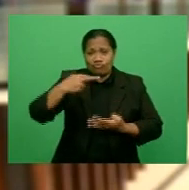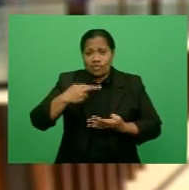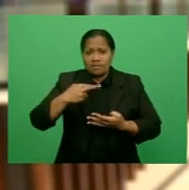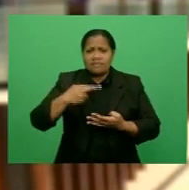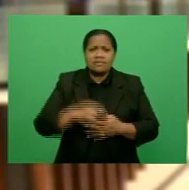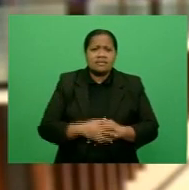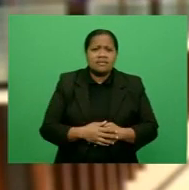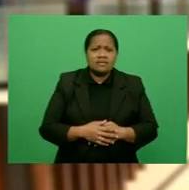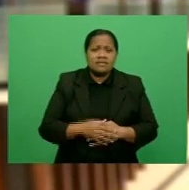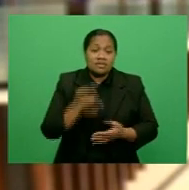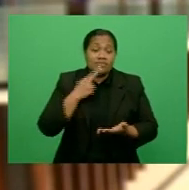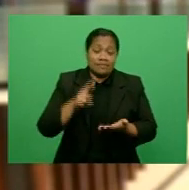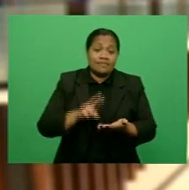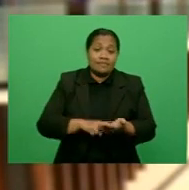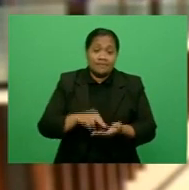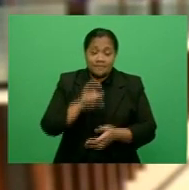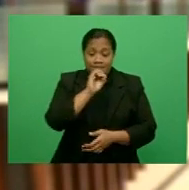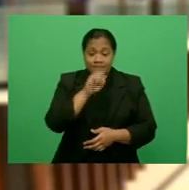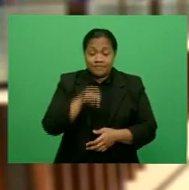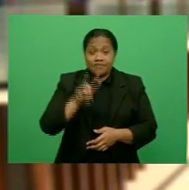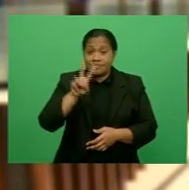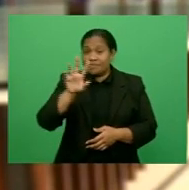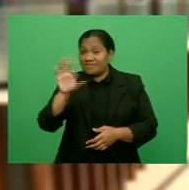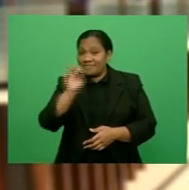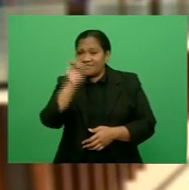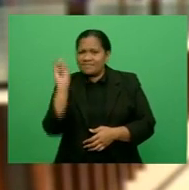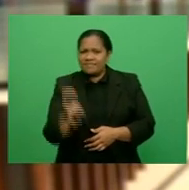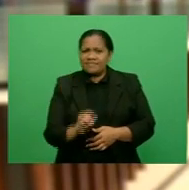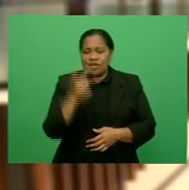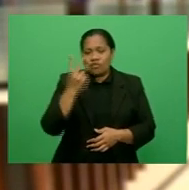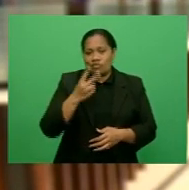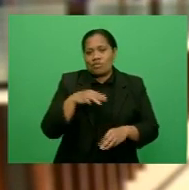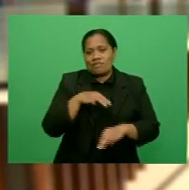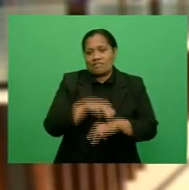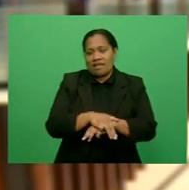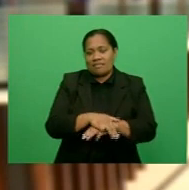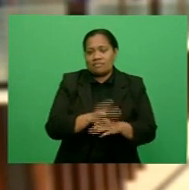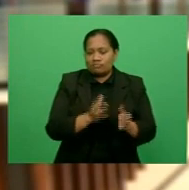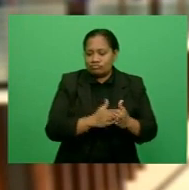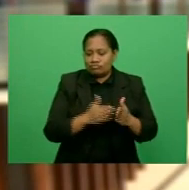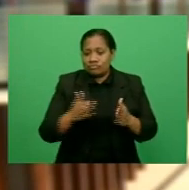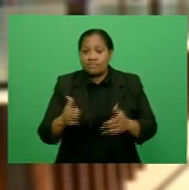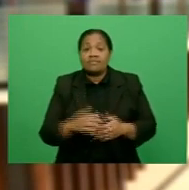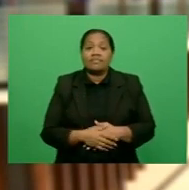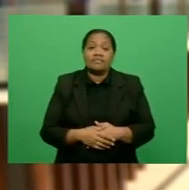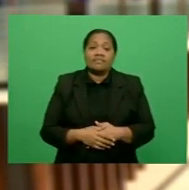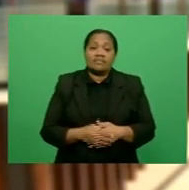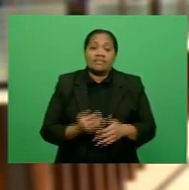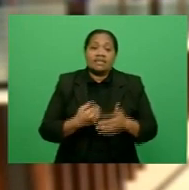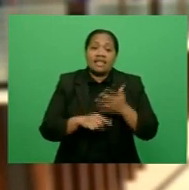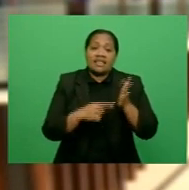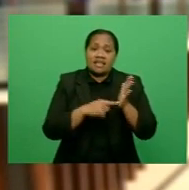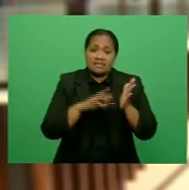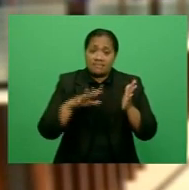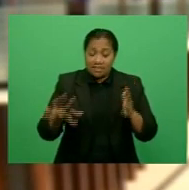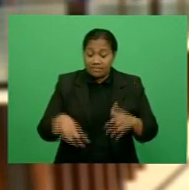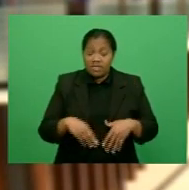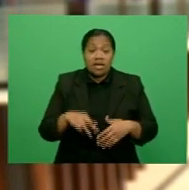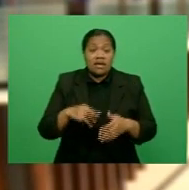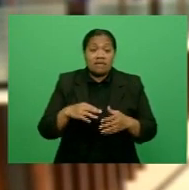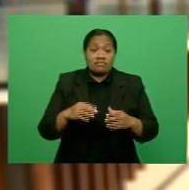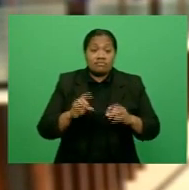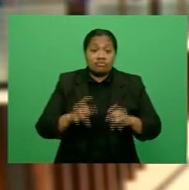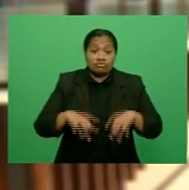.25% for the fourth month in a row. Across the Tasman, the Reserve Bank of Australia is cautiously